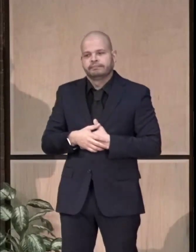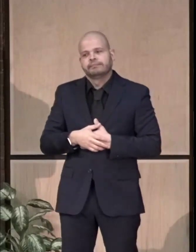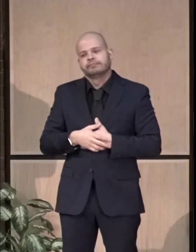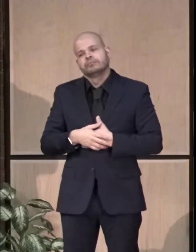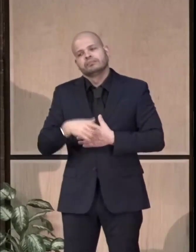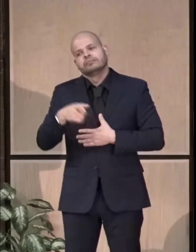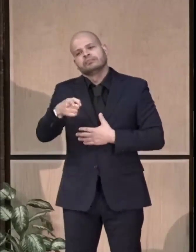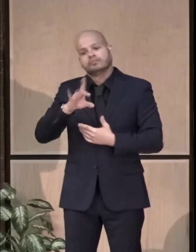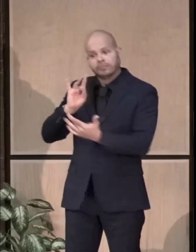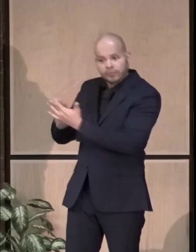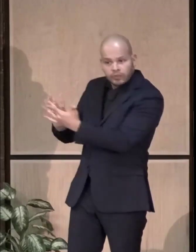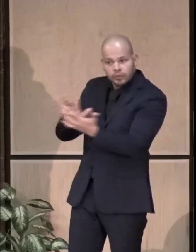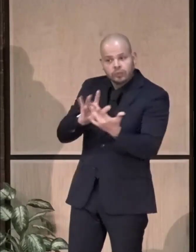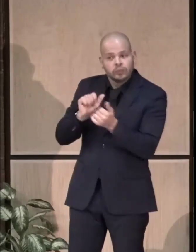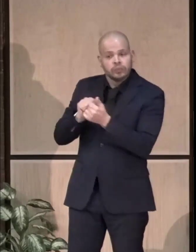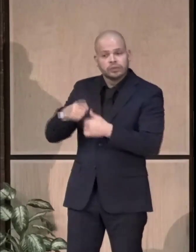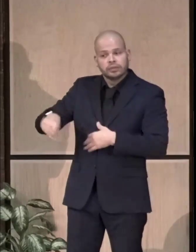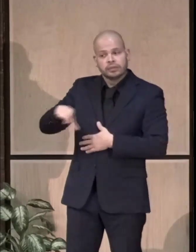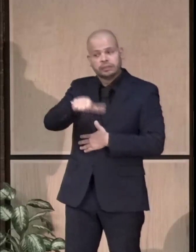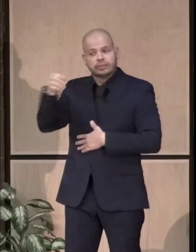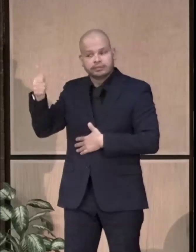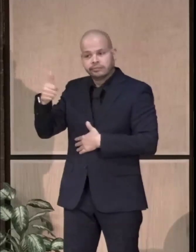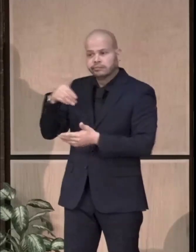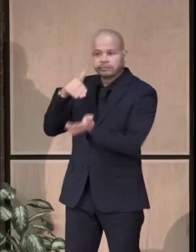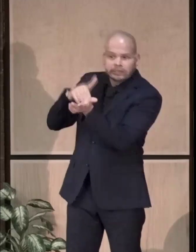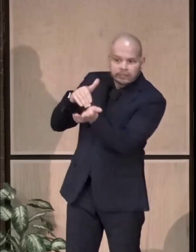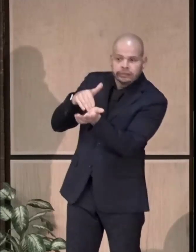at the hospital, Four Winds?